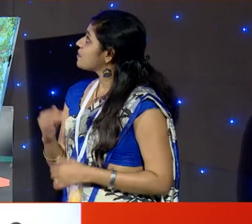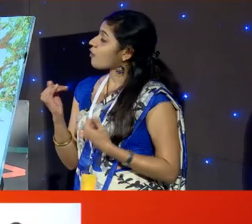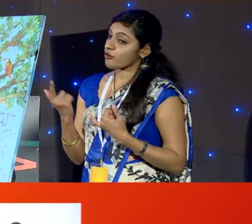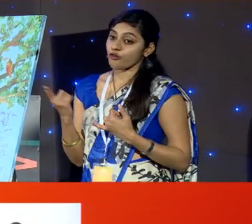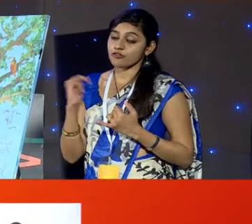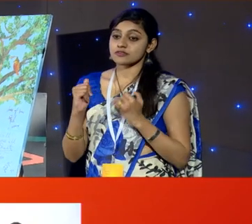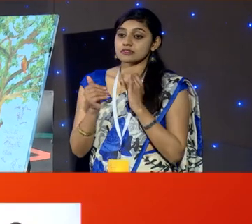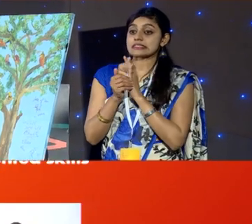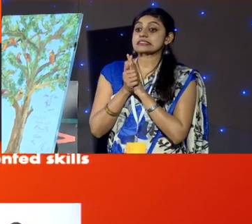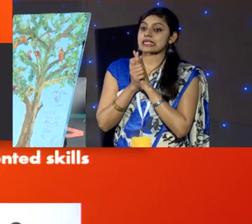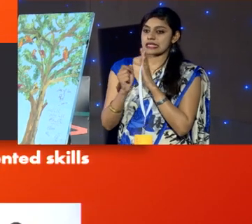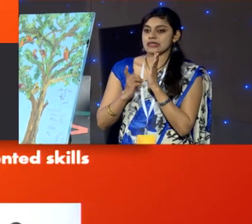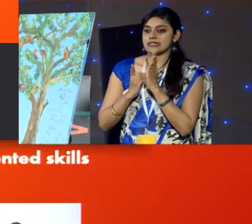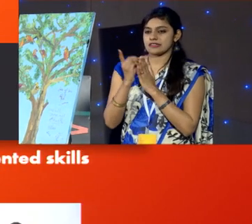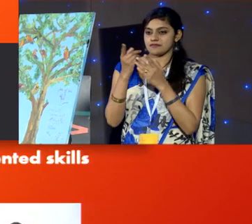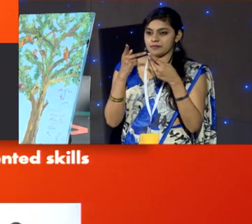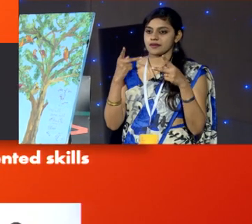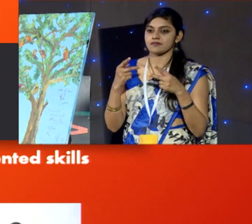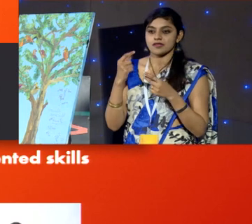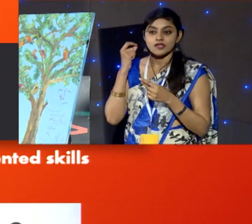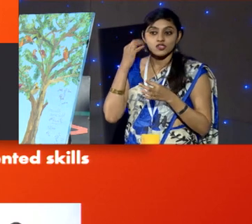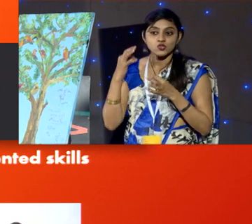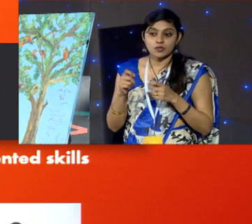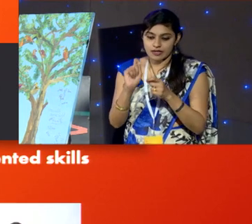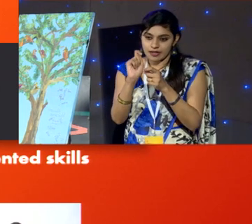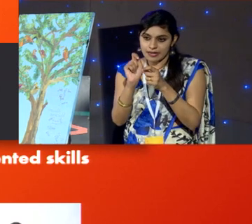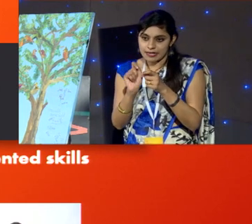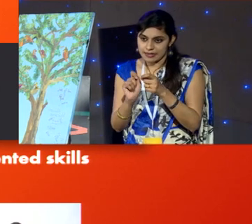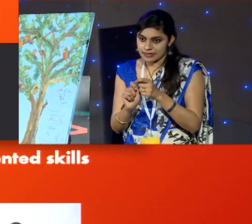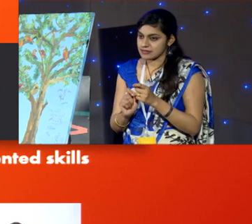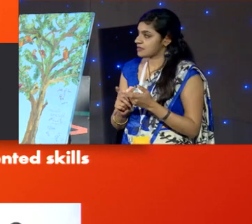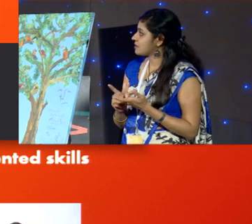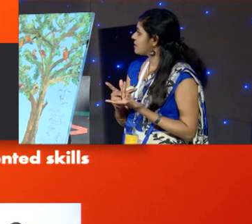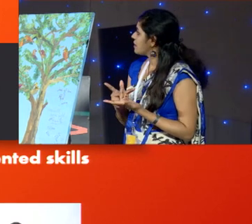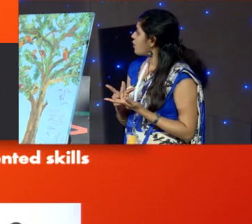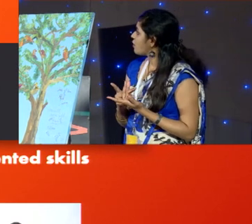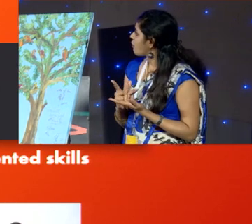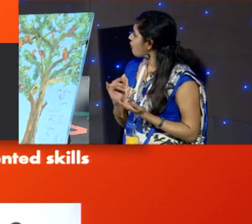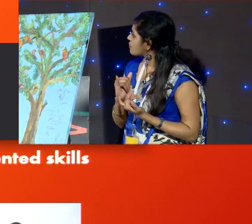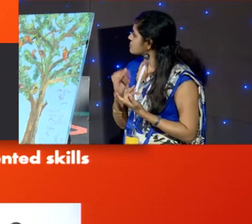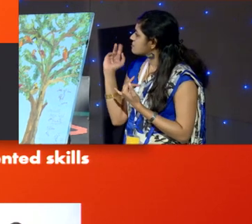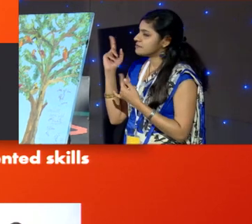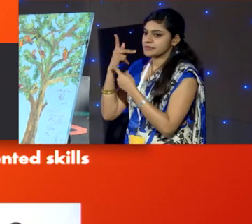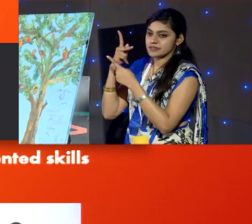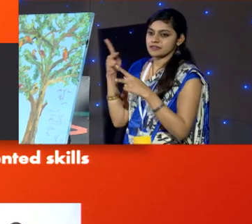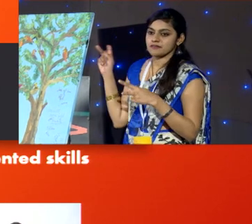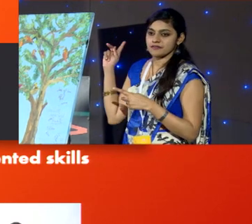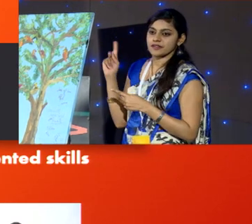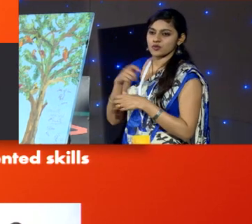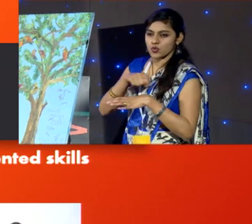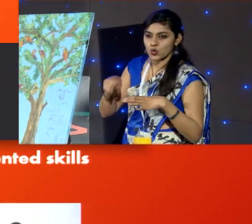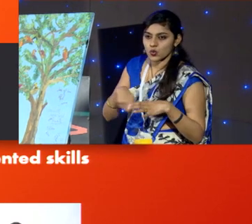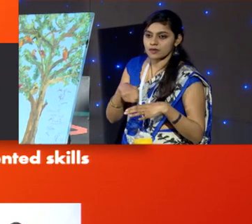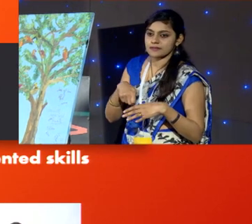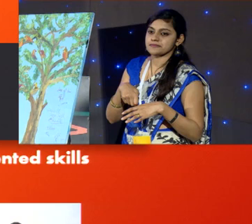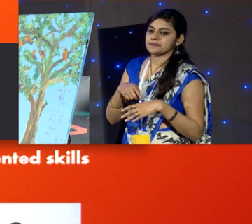computer applications, cutting and tailoring, artificial jewelry making, bakery, beauty culture, art and craft, pottery. You can see